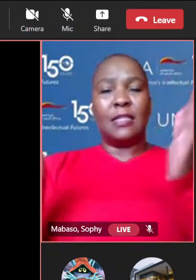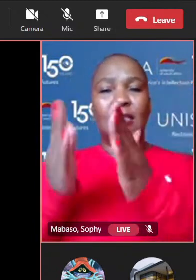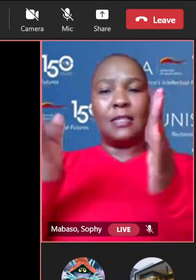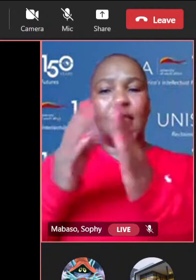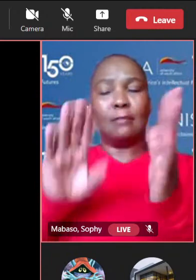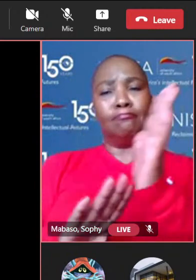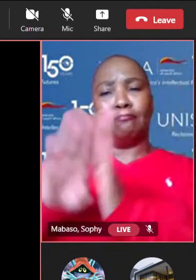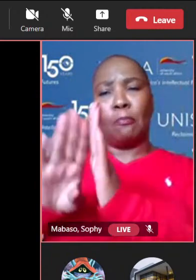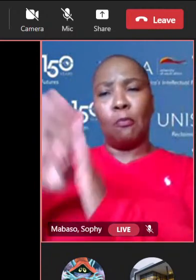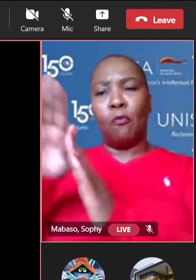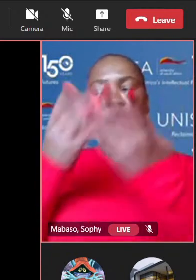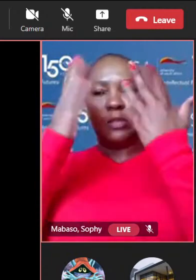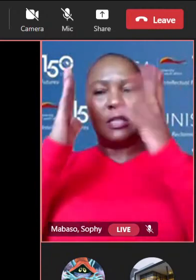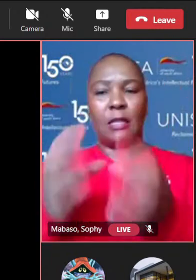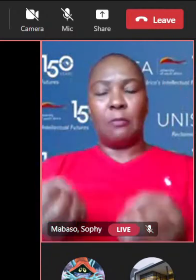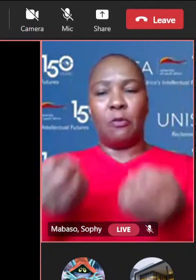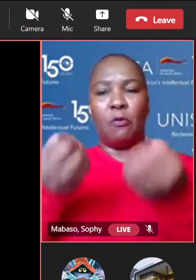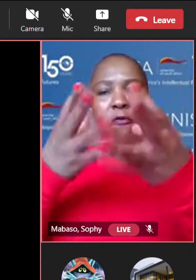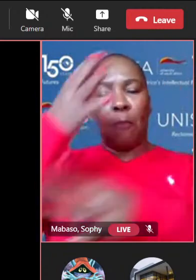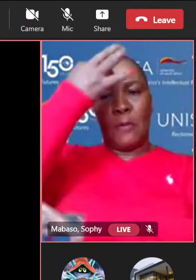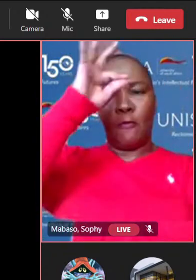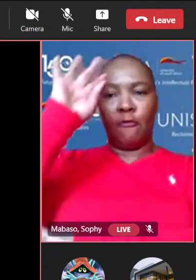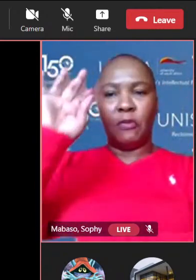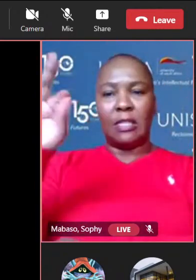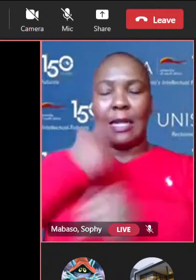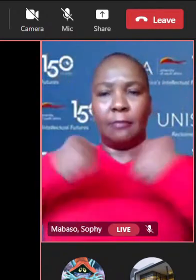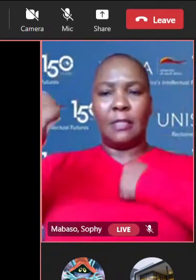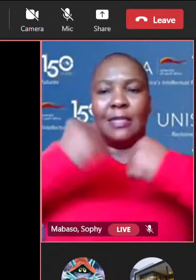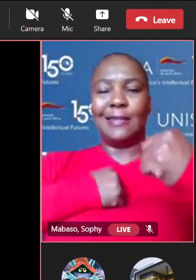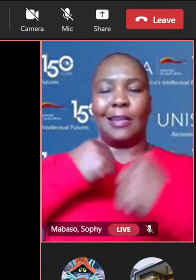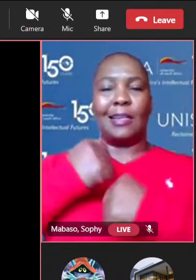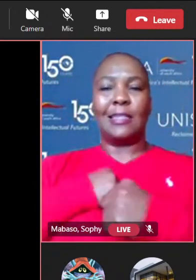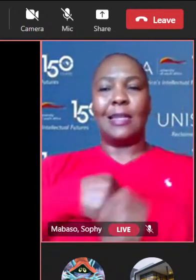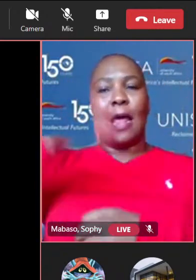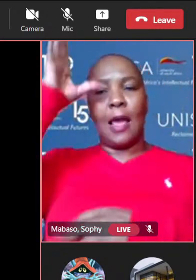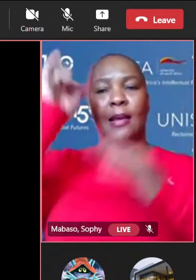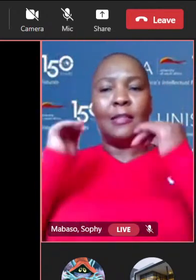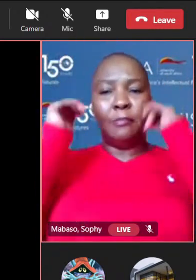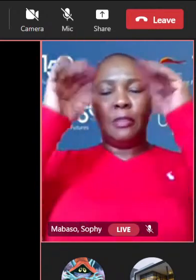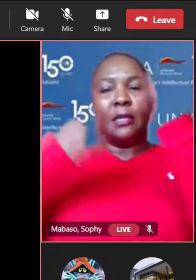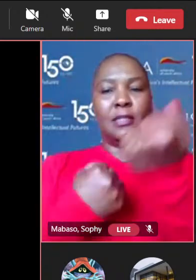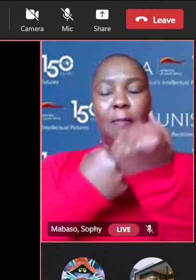by providing professional, administrative, and academic support.